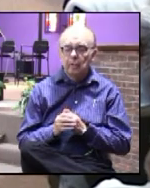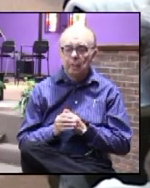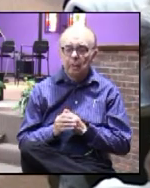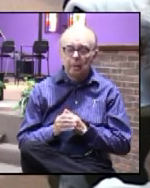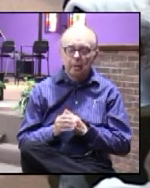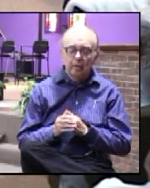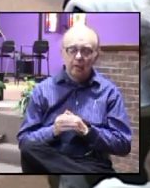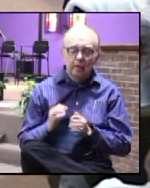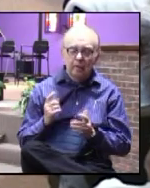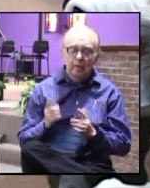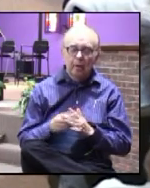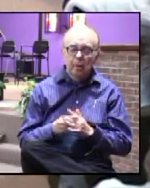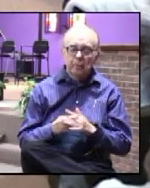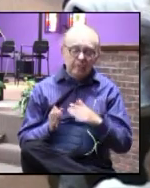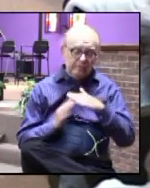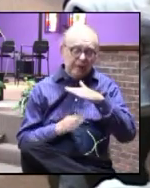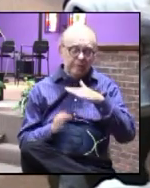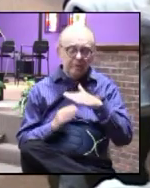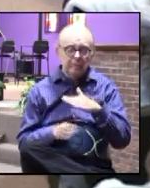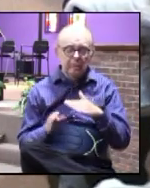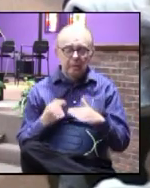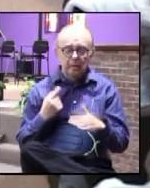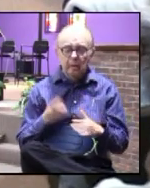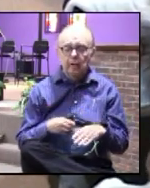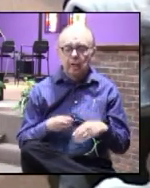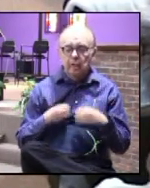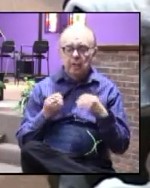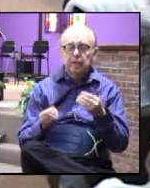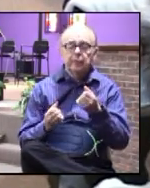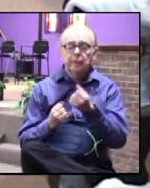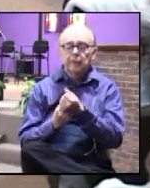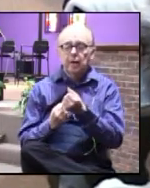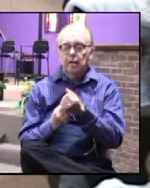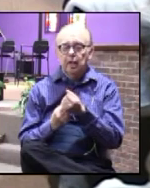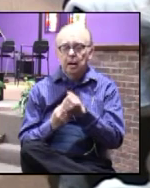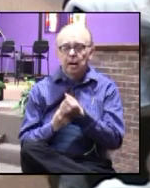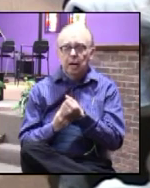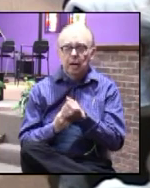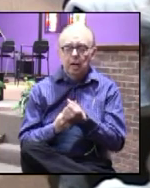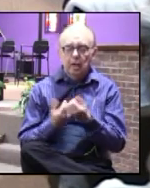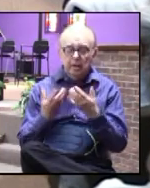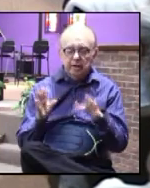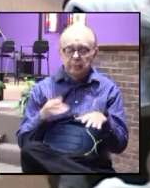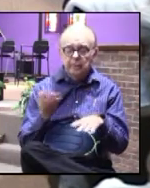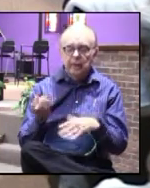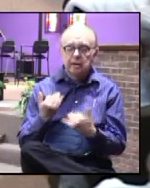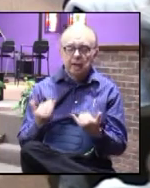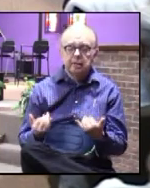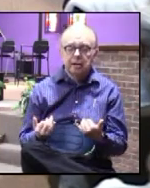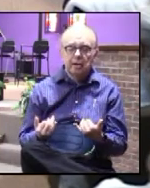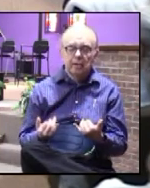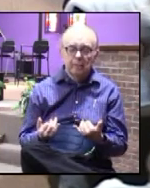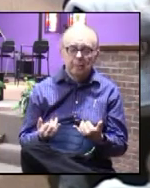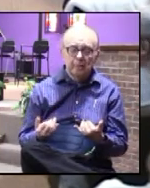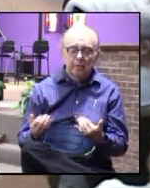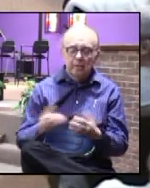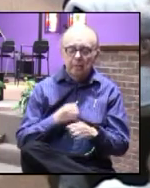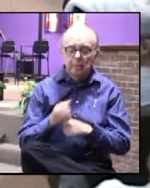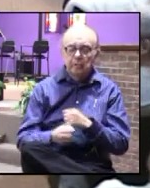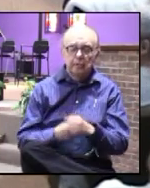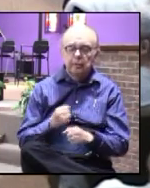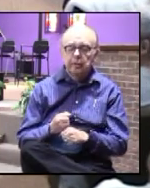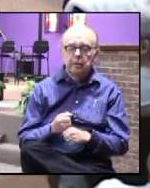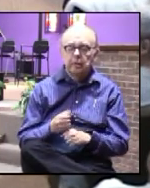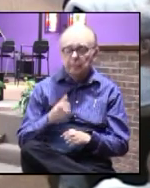We start out with the basic. I've got to give you the foundation. That's what I've given you today. It's a new year, ladies and